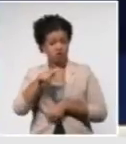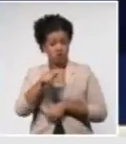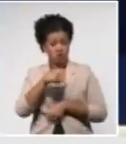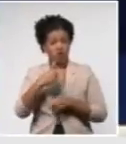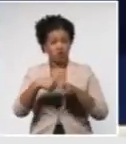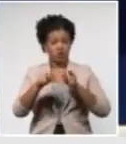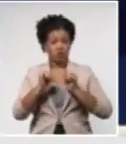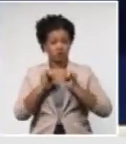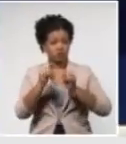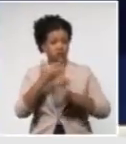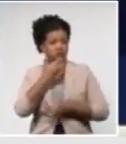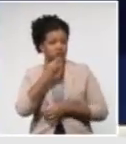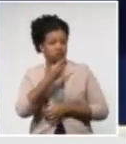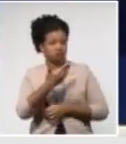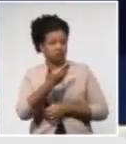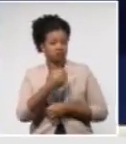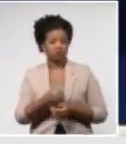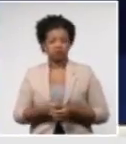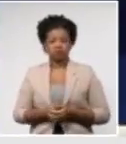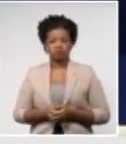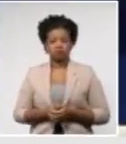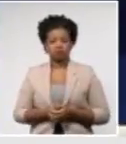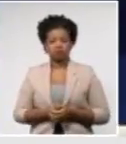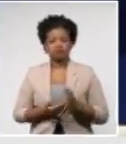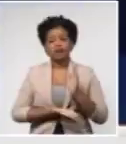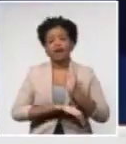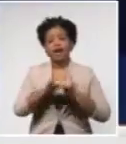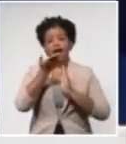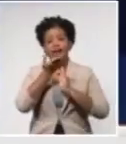pandemic, and yesterday, another